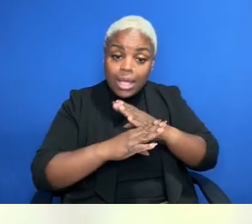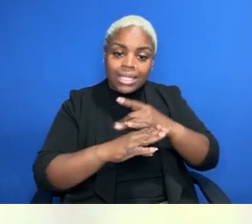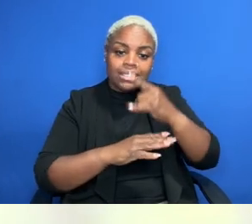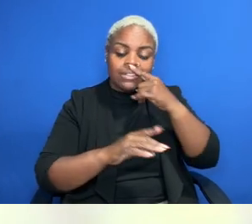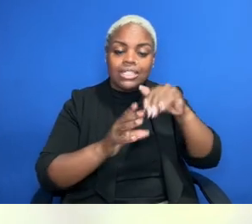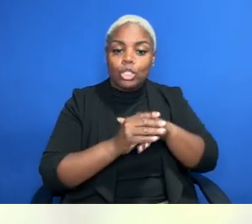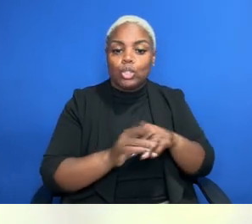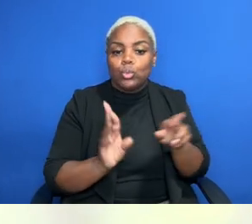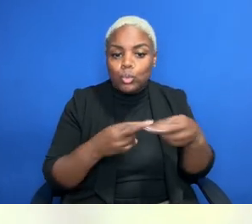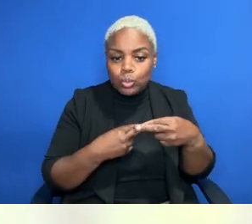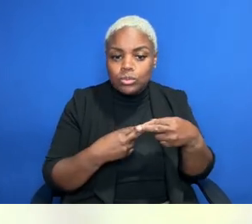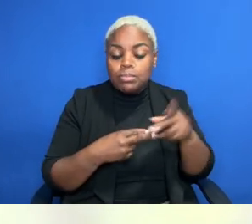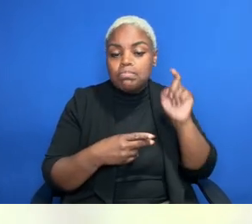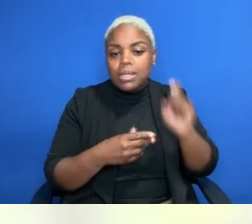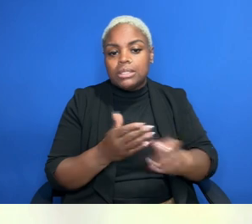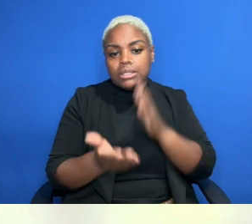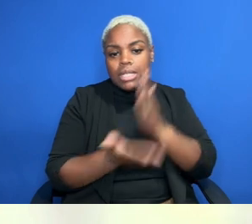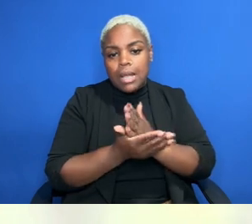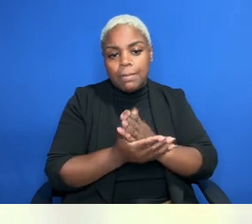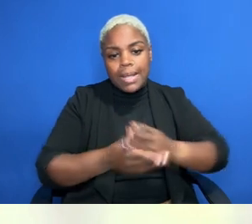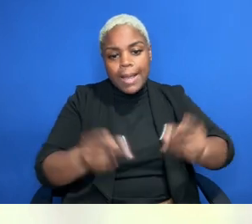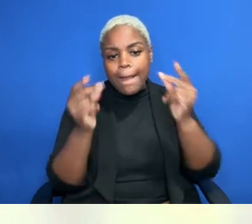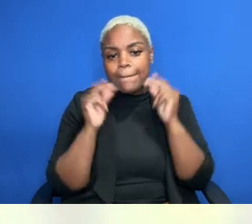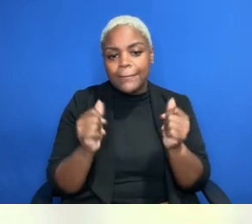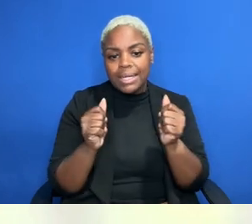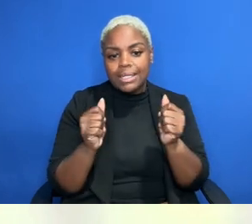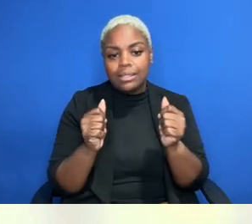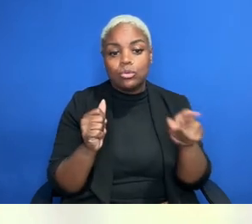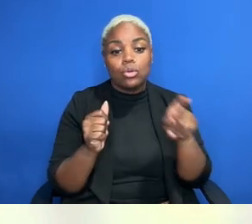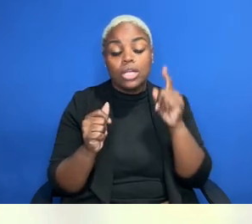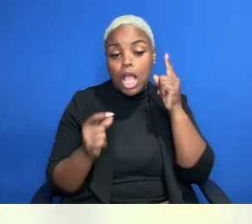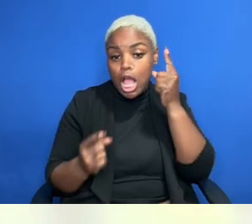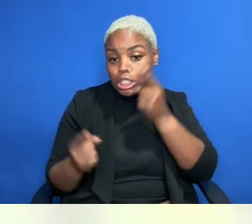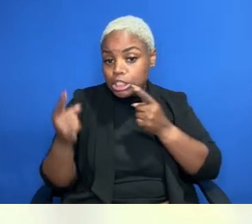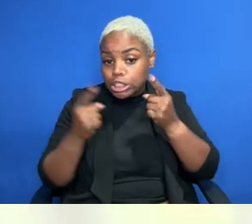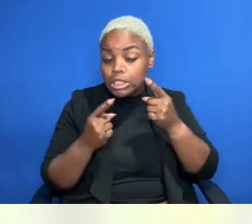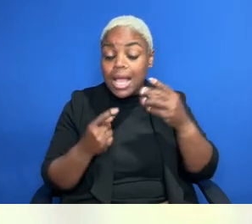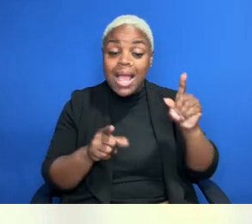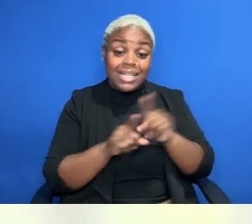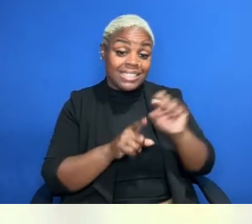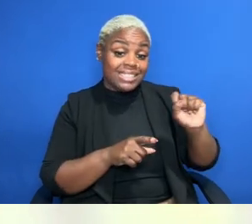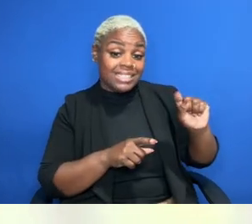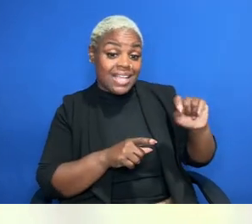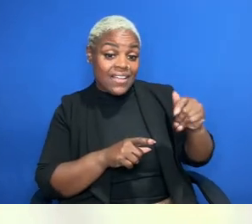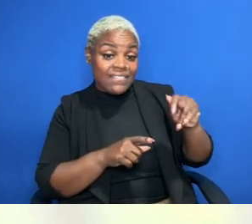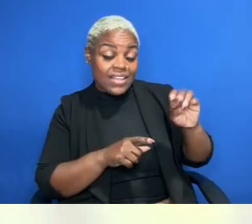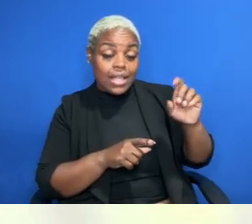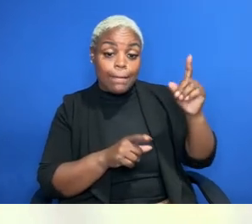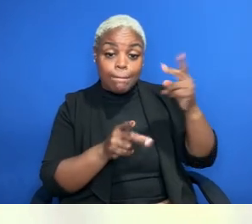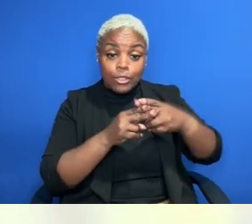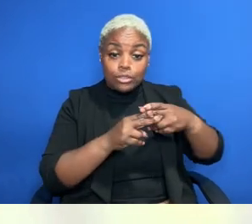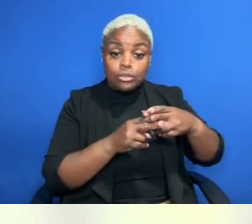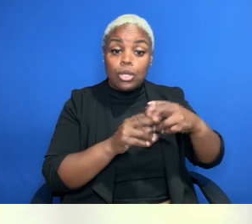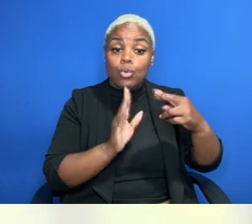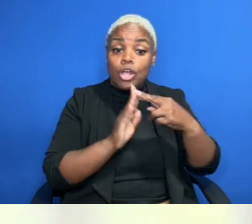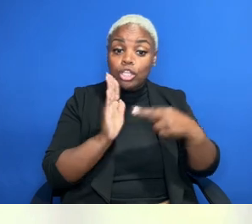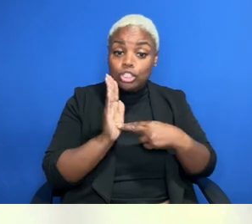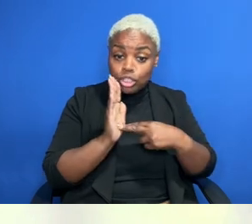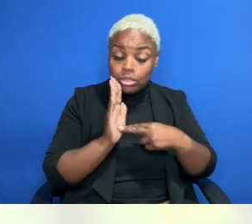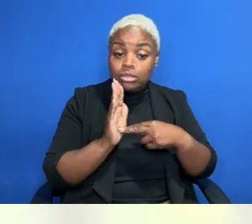practice of locking kids in rooms must stop immediately. They are going to be considering, as Stephanie